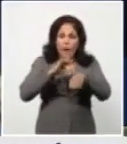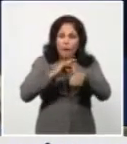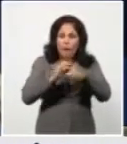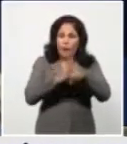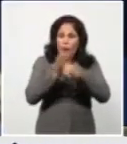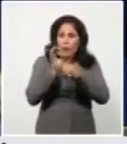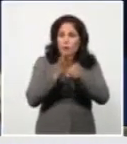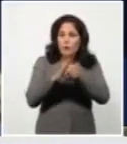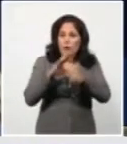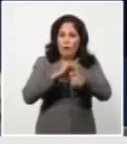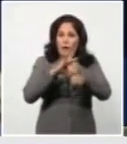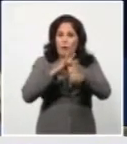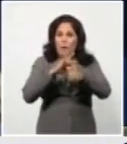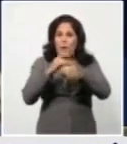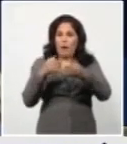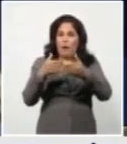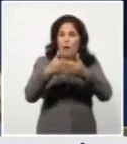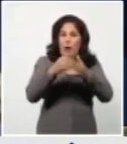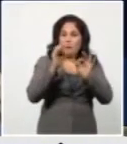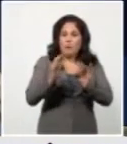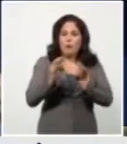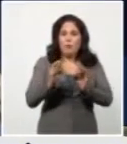we had in our country.